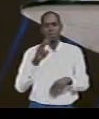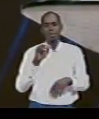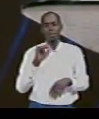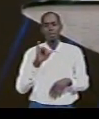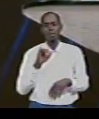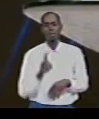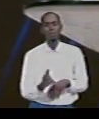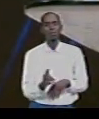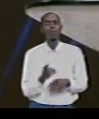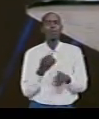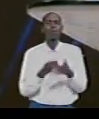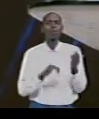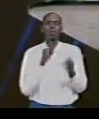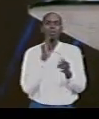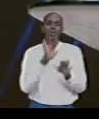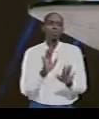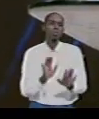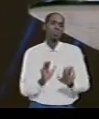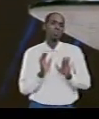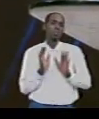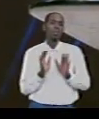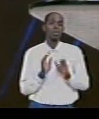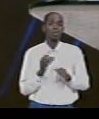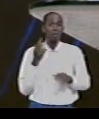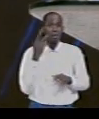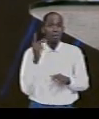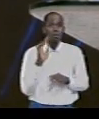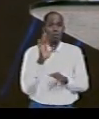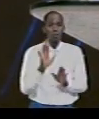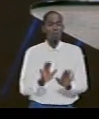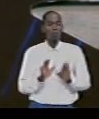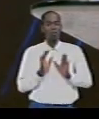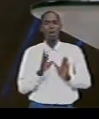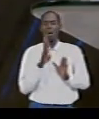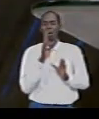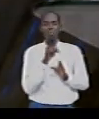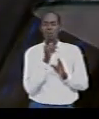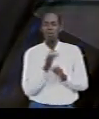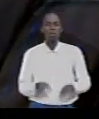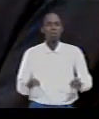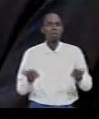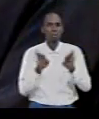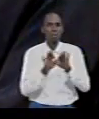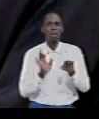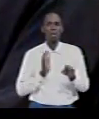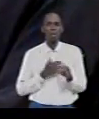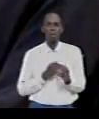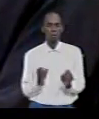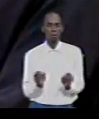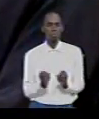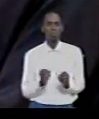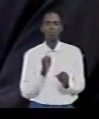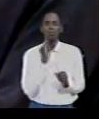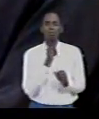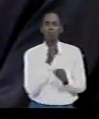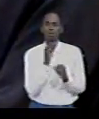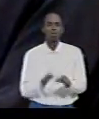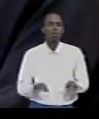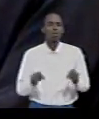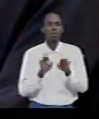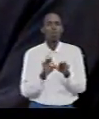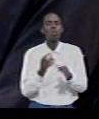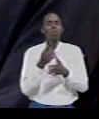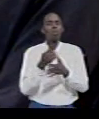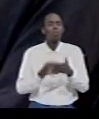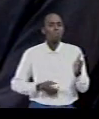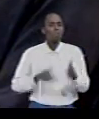unreasonable. Our fretting, unreasonable. Our fidgeting, unreasonable. What could they